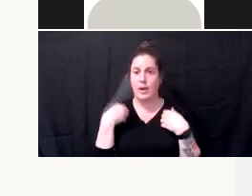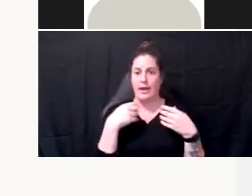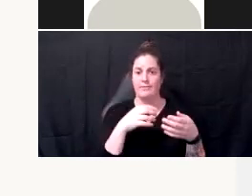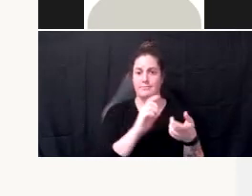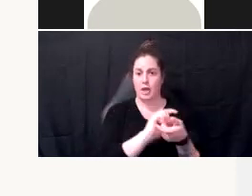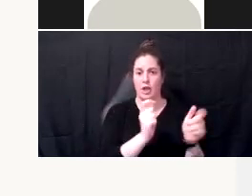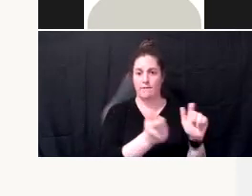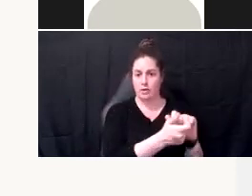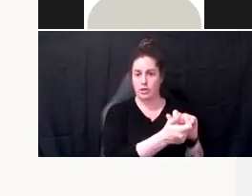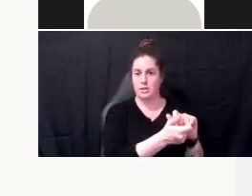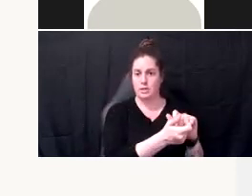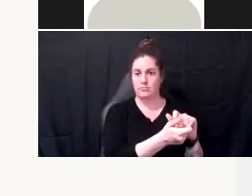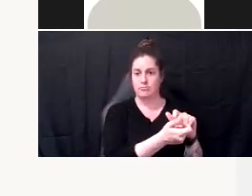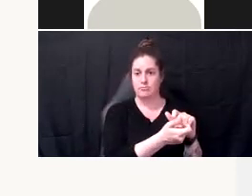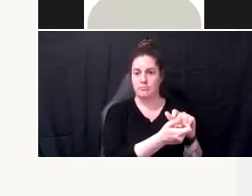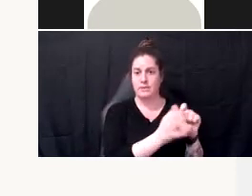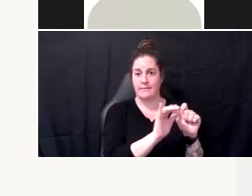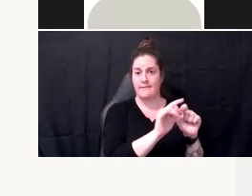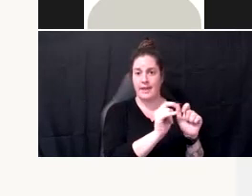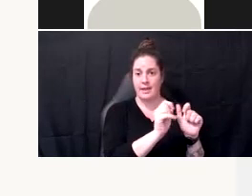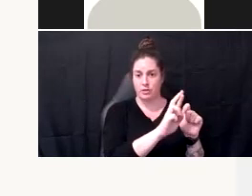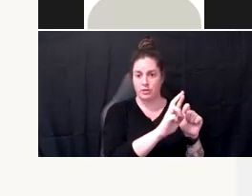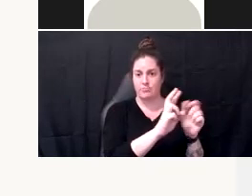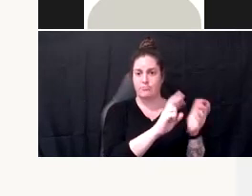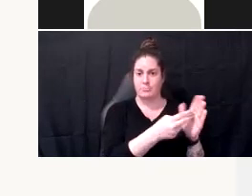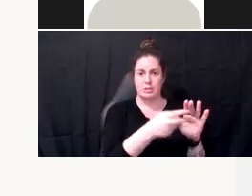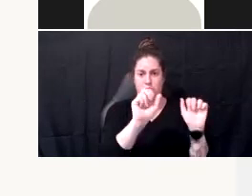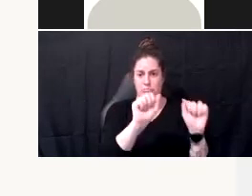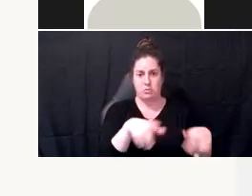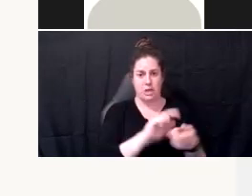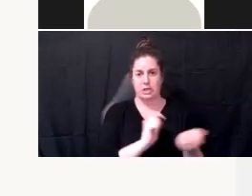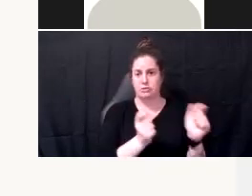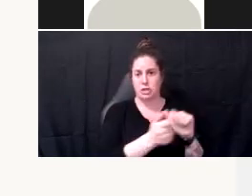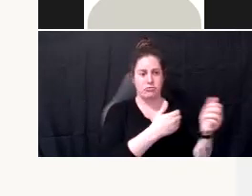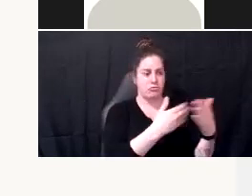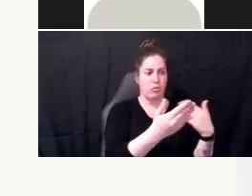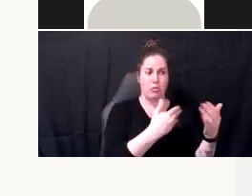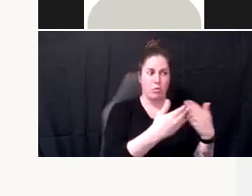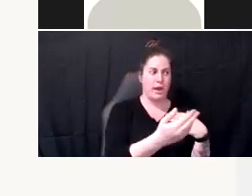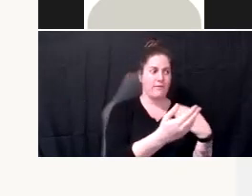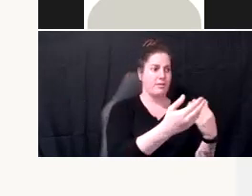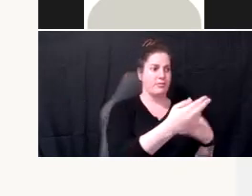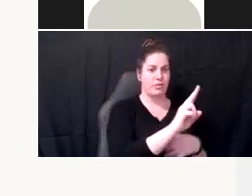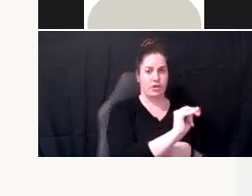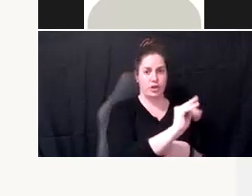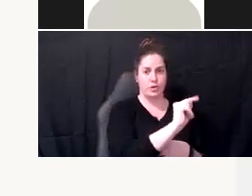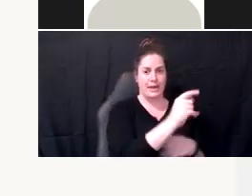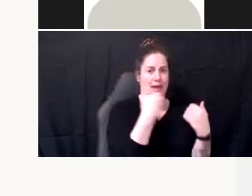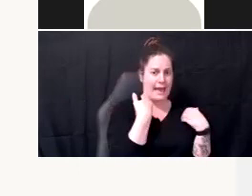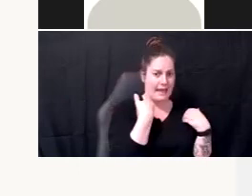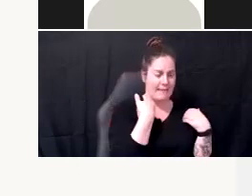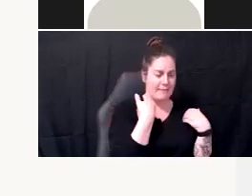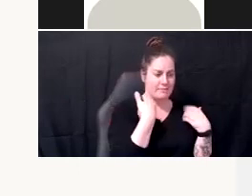can you can convert, you know, from the unit that you have to the unit that you want.